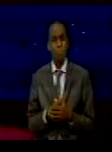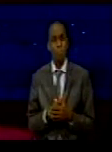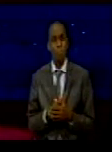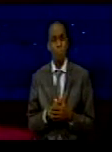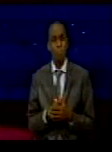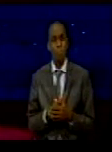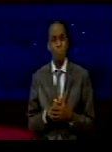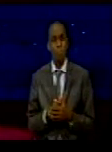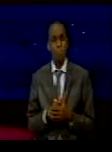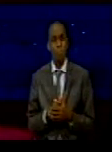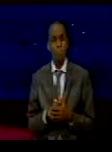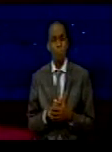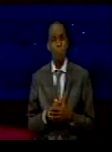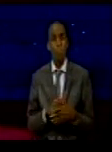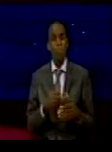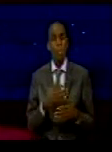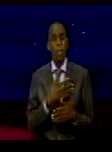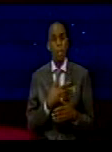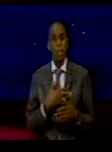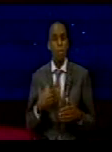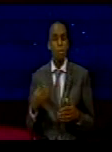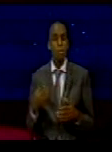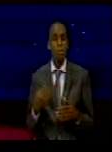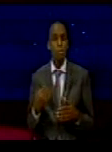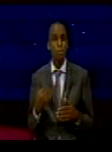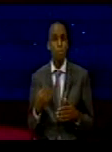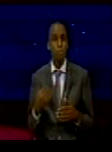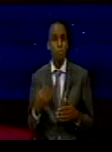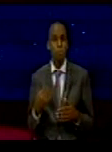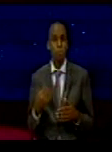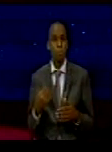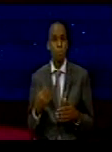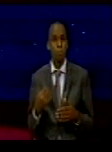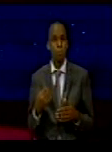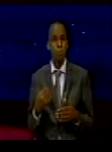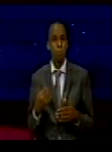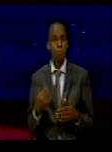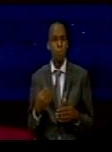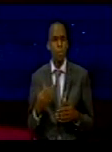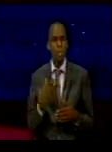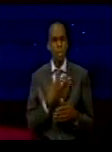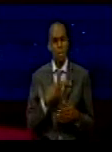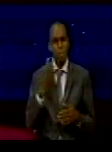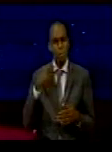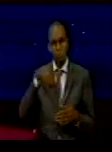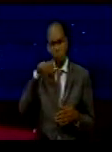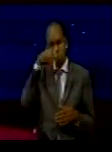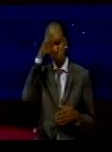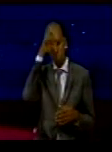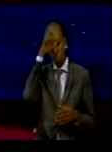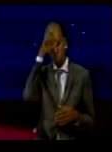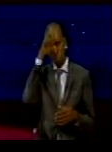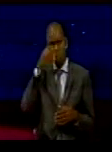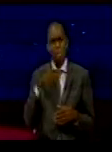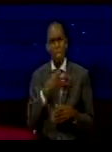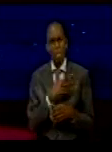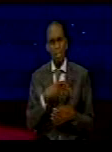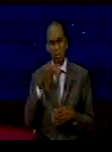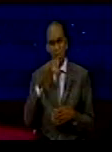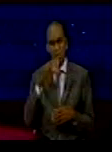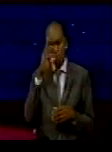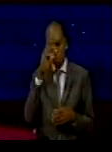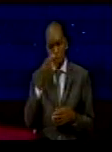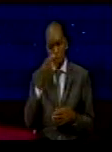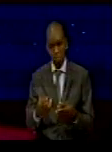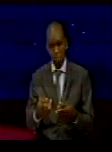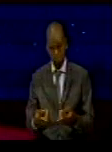when I saw my body, I just entered, I come out for that place. I said, me and carry for the bike. So that's why I come to that place. The man lied me down the way the